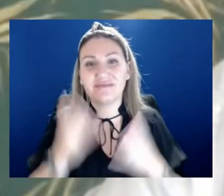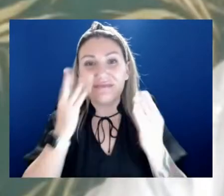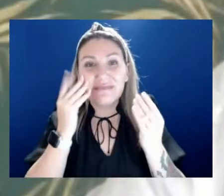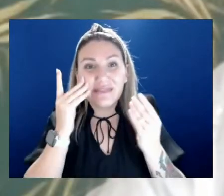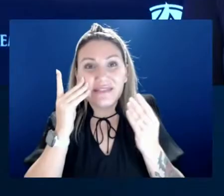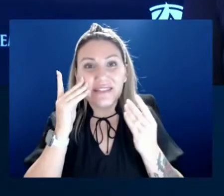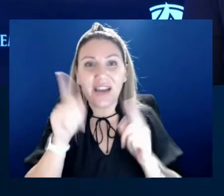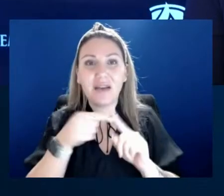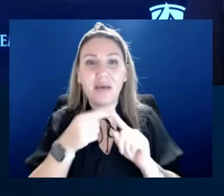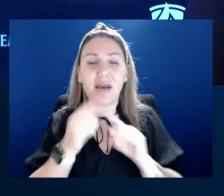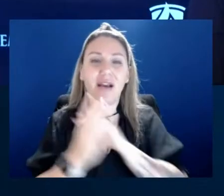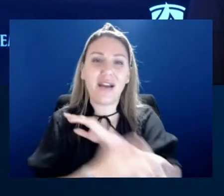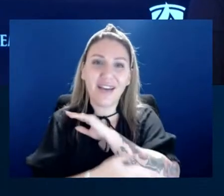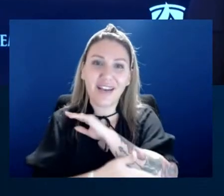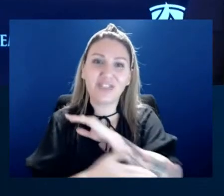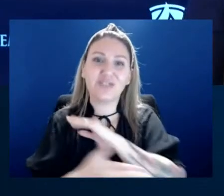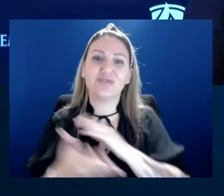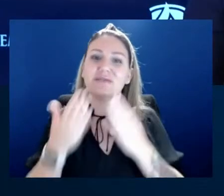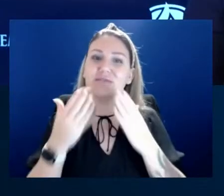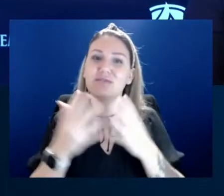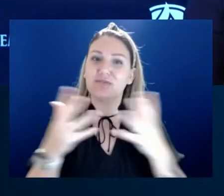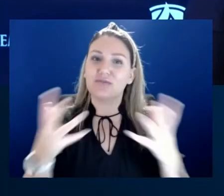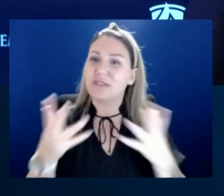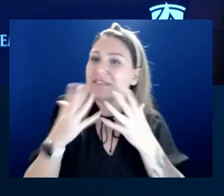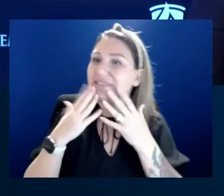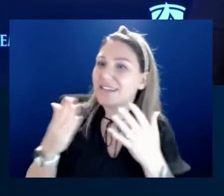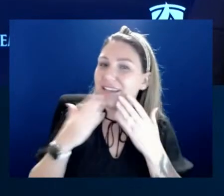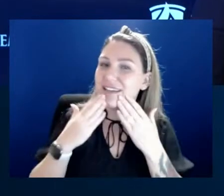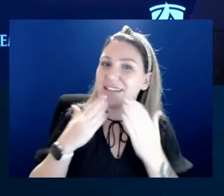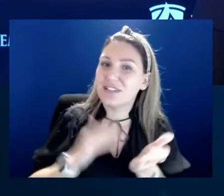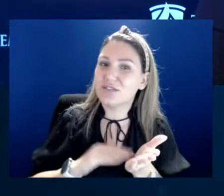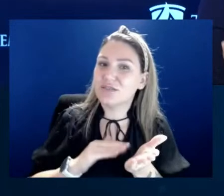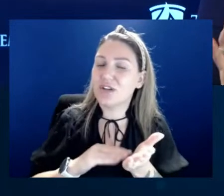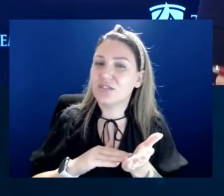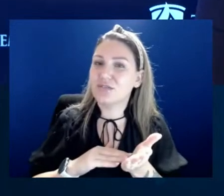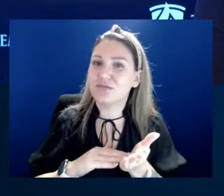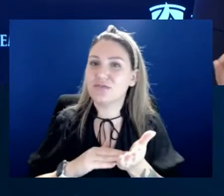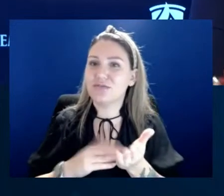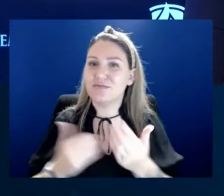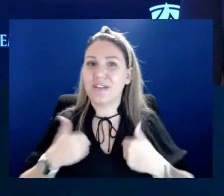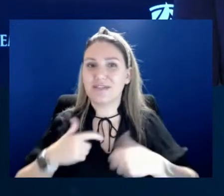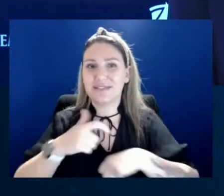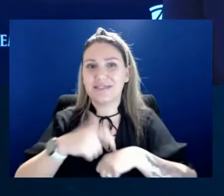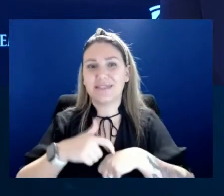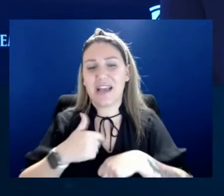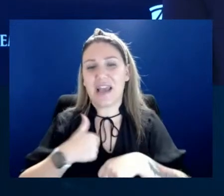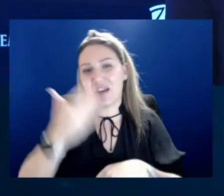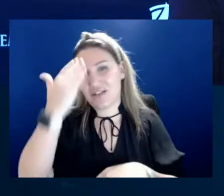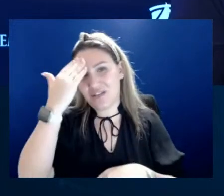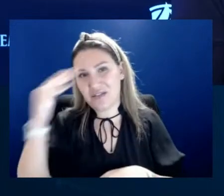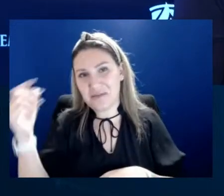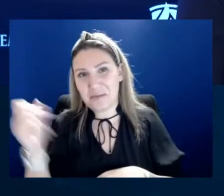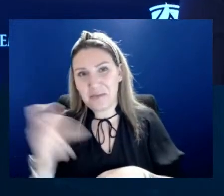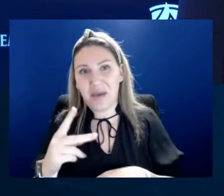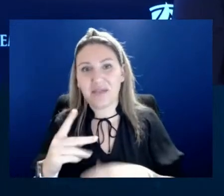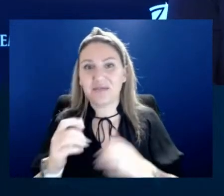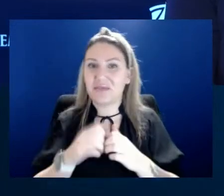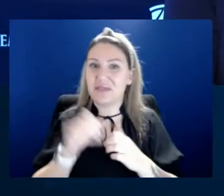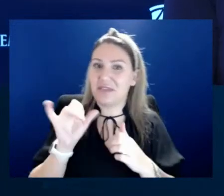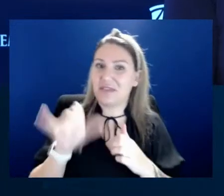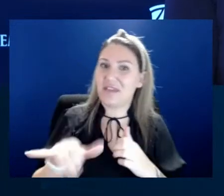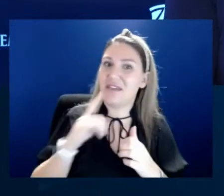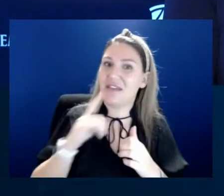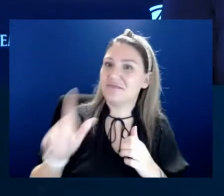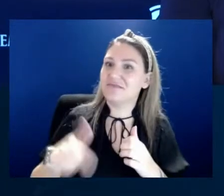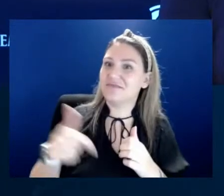you very much. Well, thank you so much, doctors, for taking the time. I know you need to get back to it. So with that, I will turn to Dr.